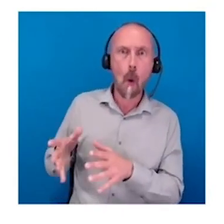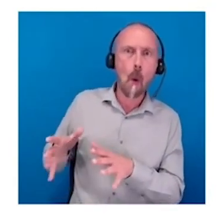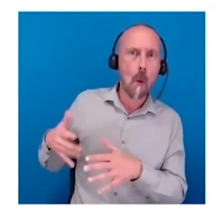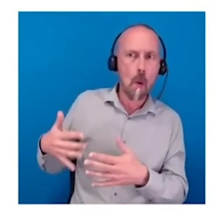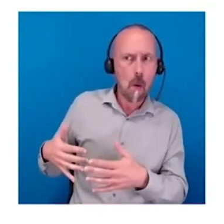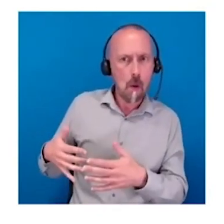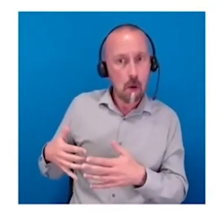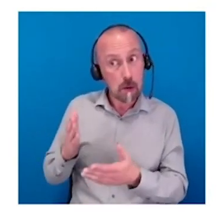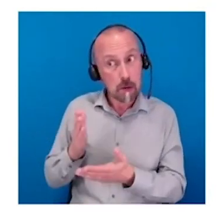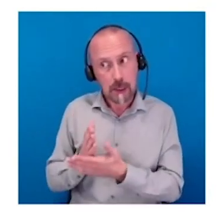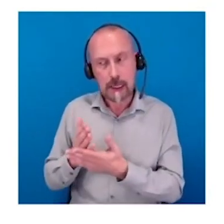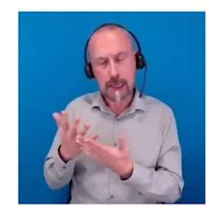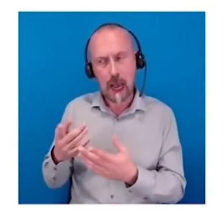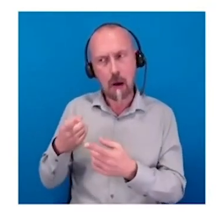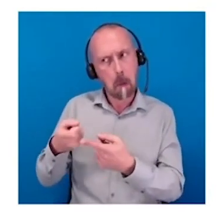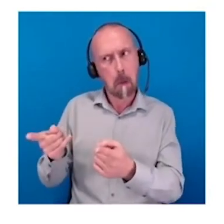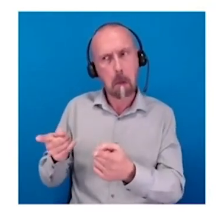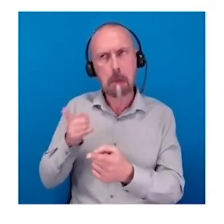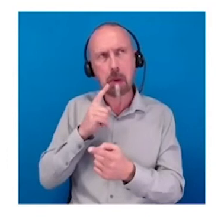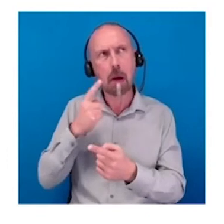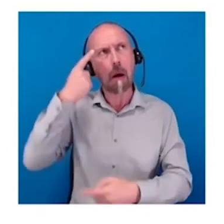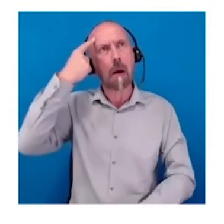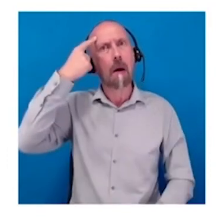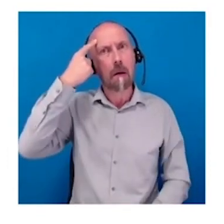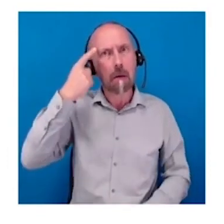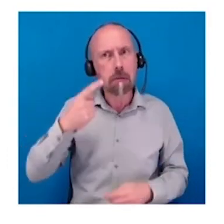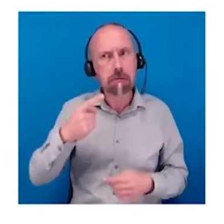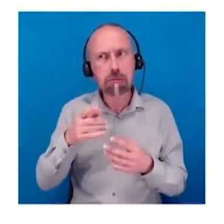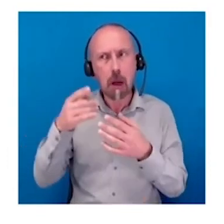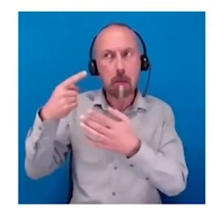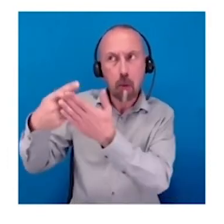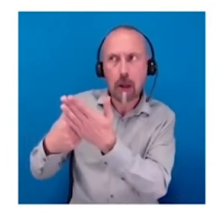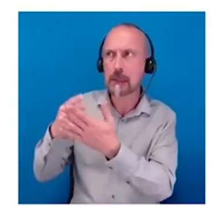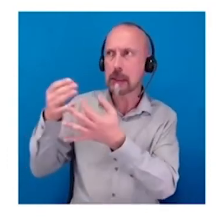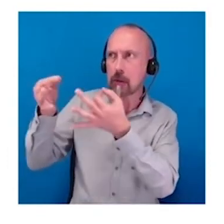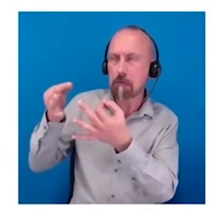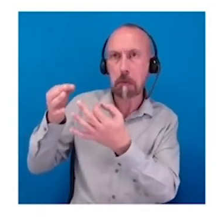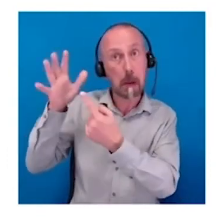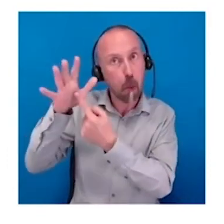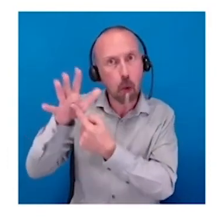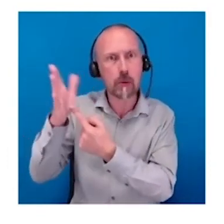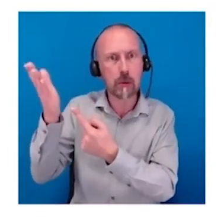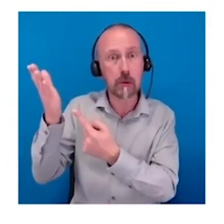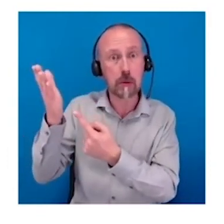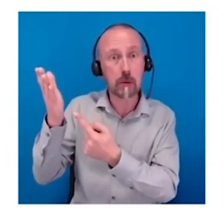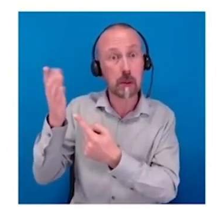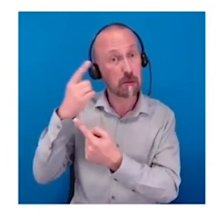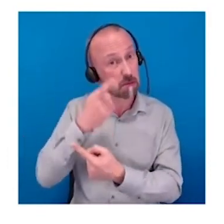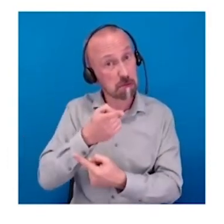more to consciousness now about why policy is so necessary in this area. Is that something that you've noticed